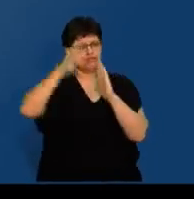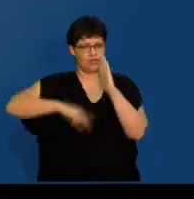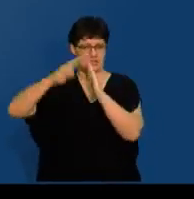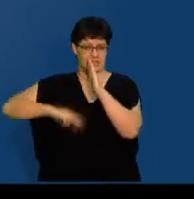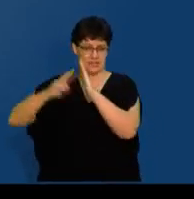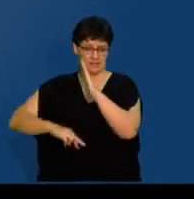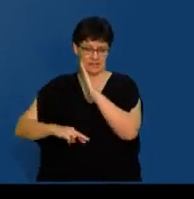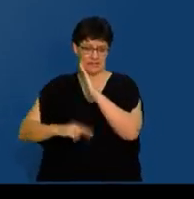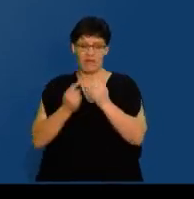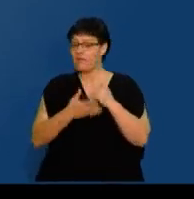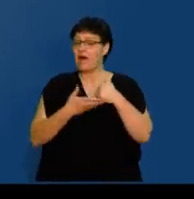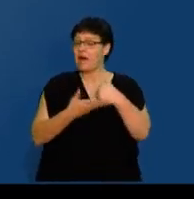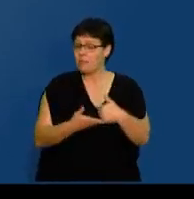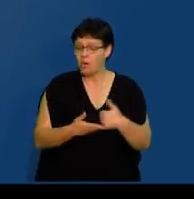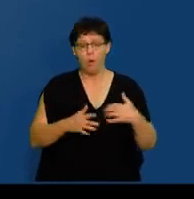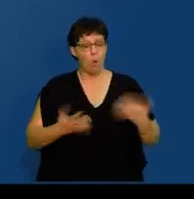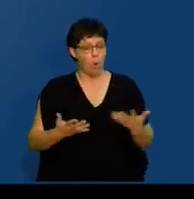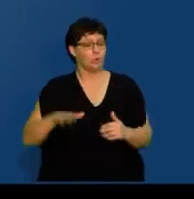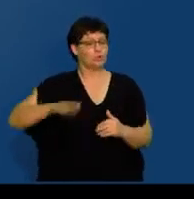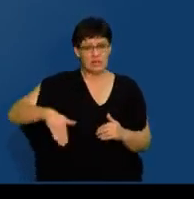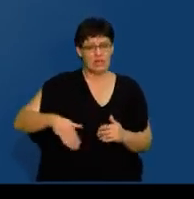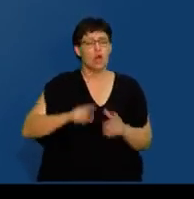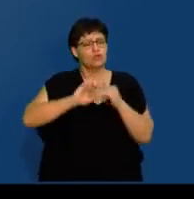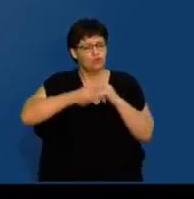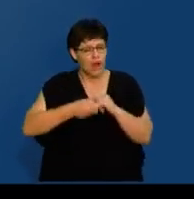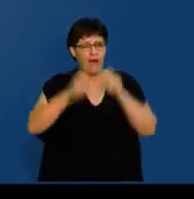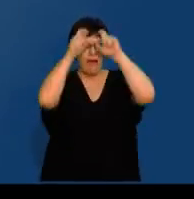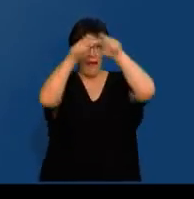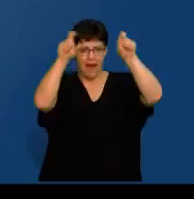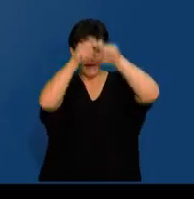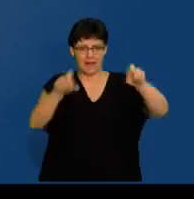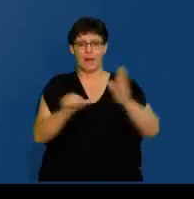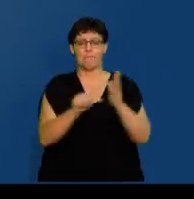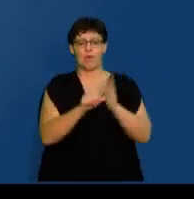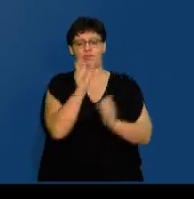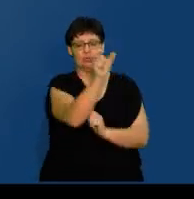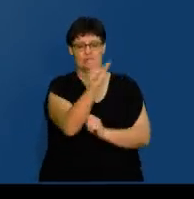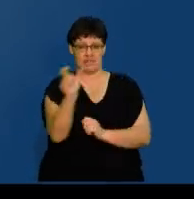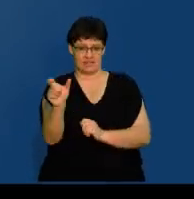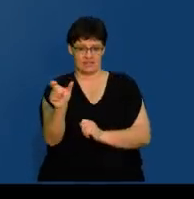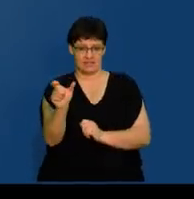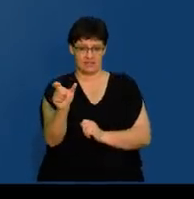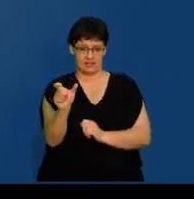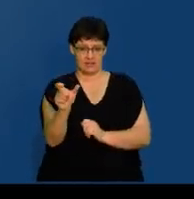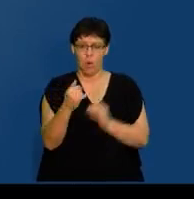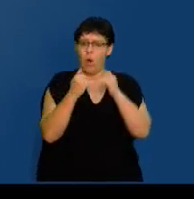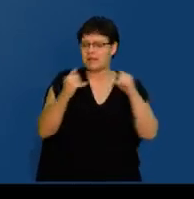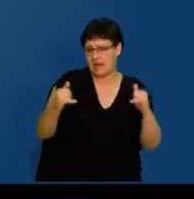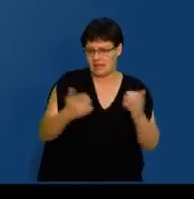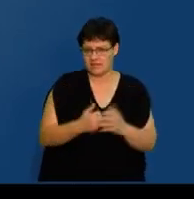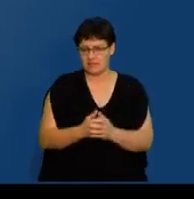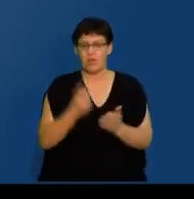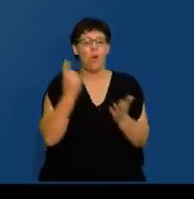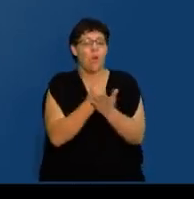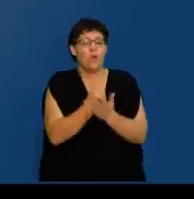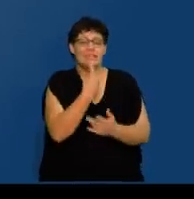if it helps, and if you haven't, then try highlighting the key concepts. Underline important words. And as I always